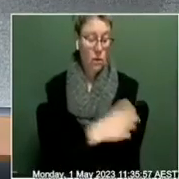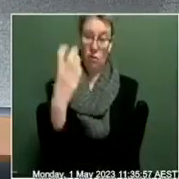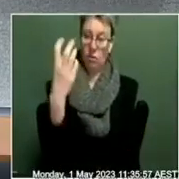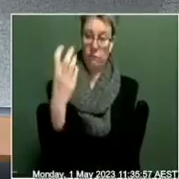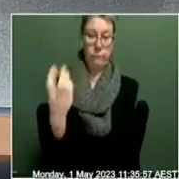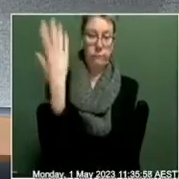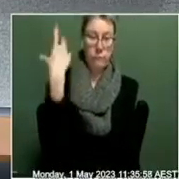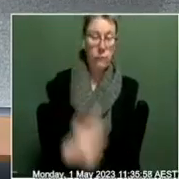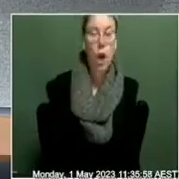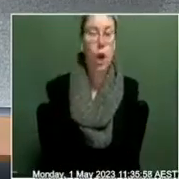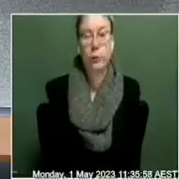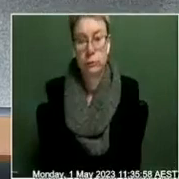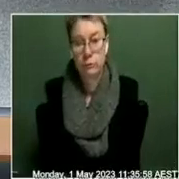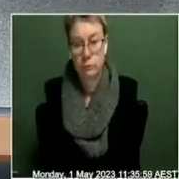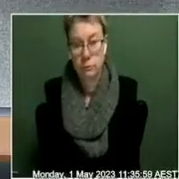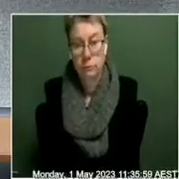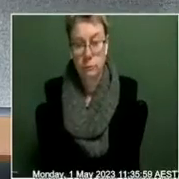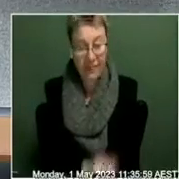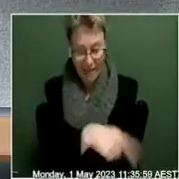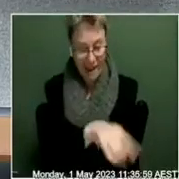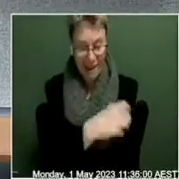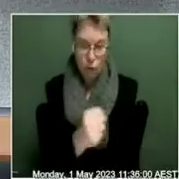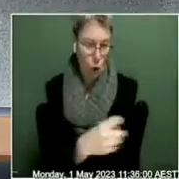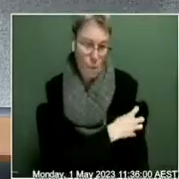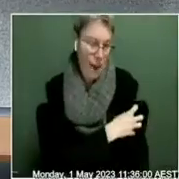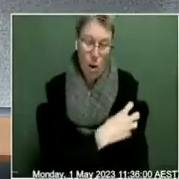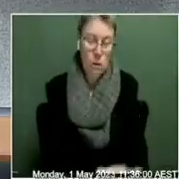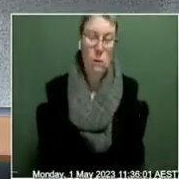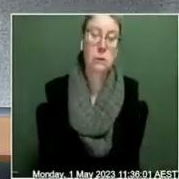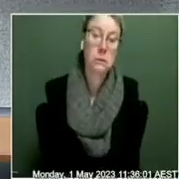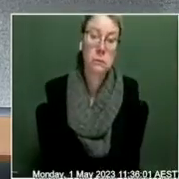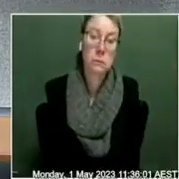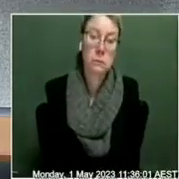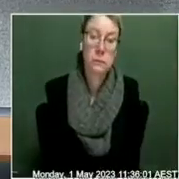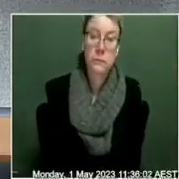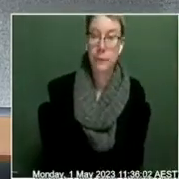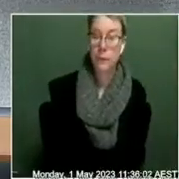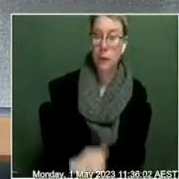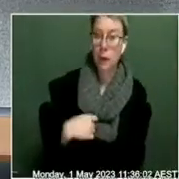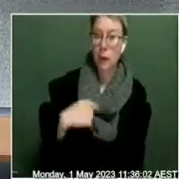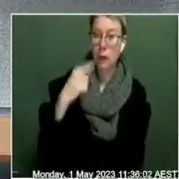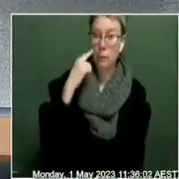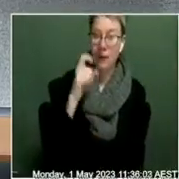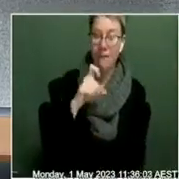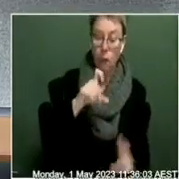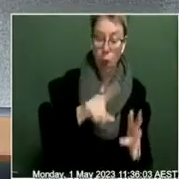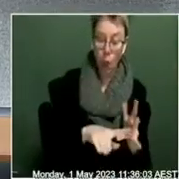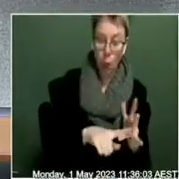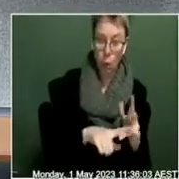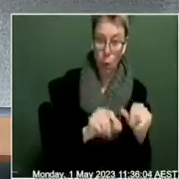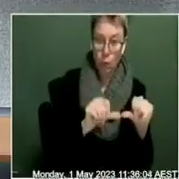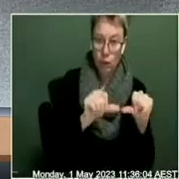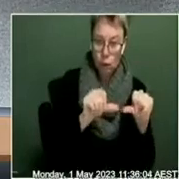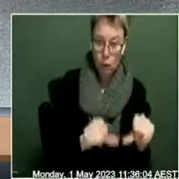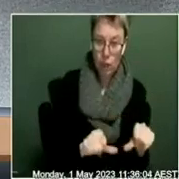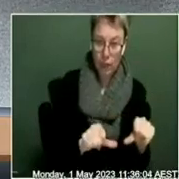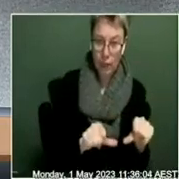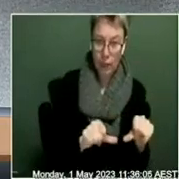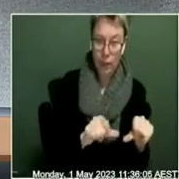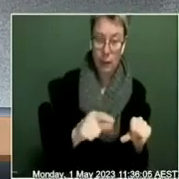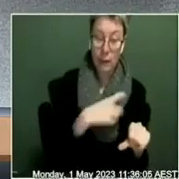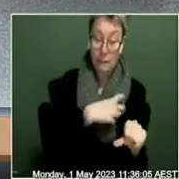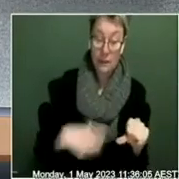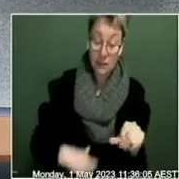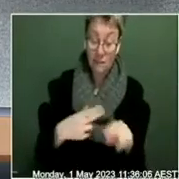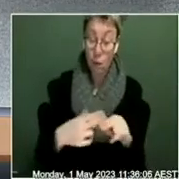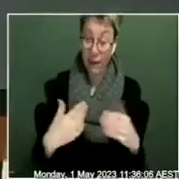the forum be the Minister for Health brings with it a level of authority as the most senior government decision from the maker. My questioning